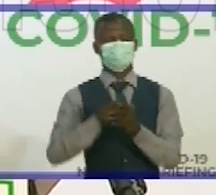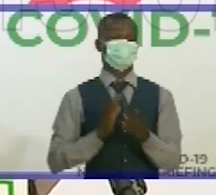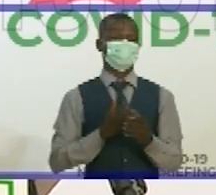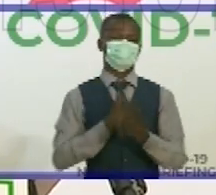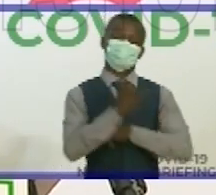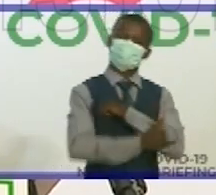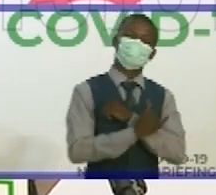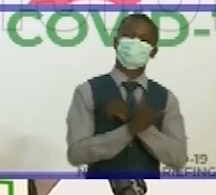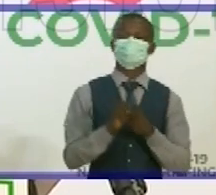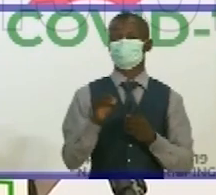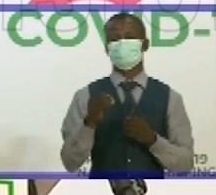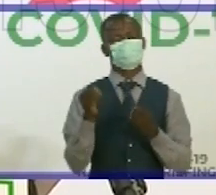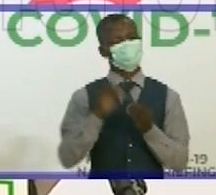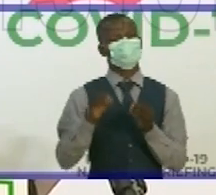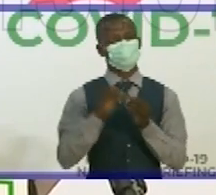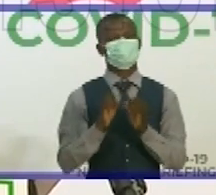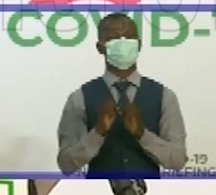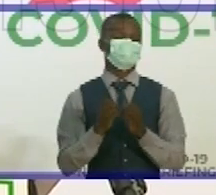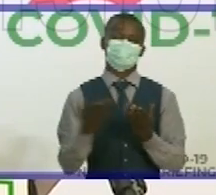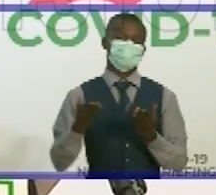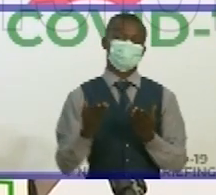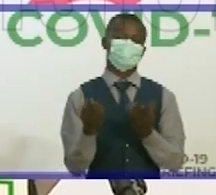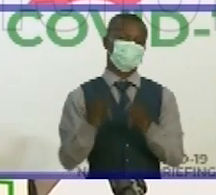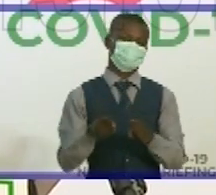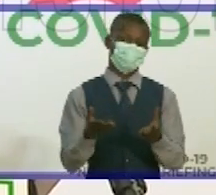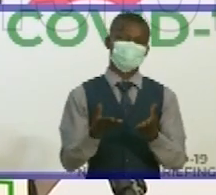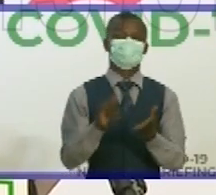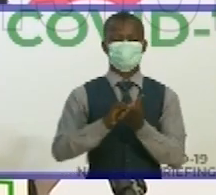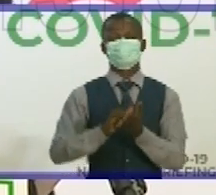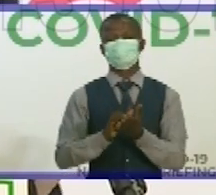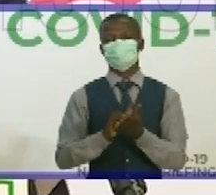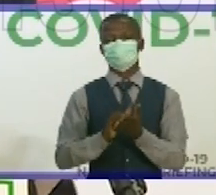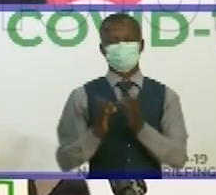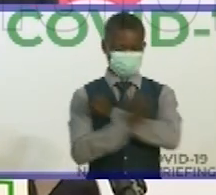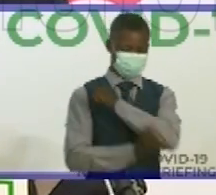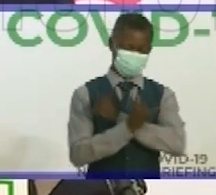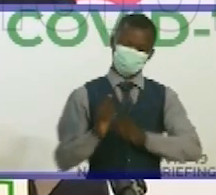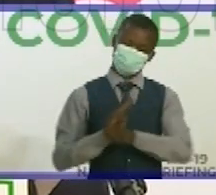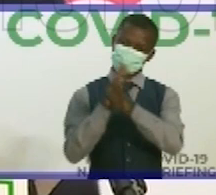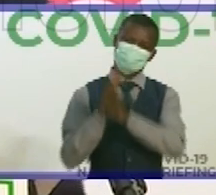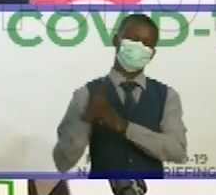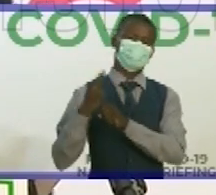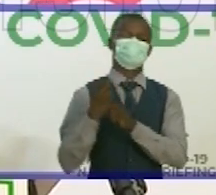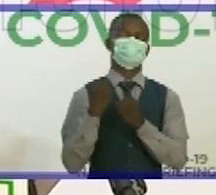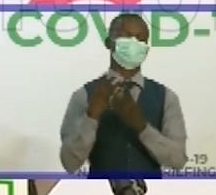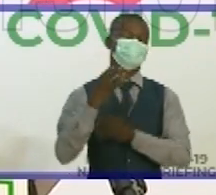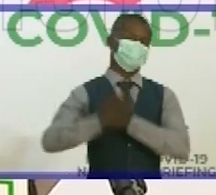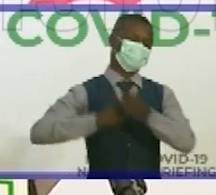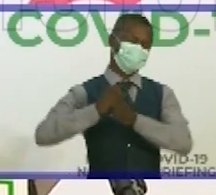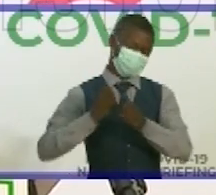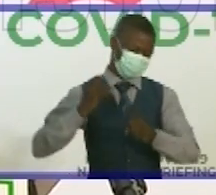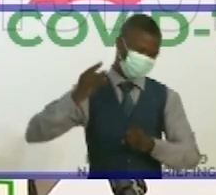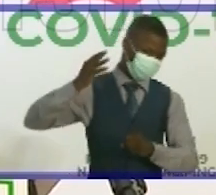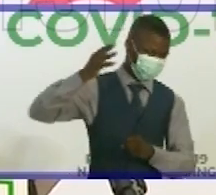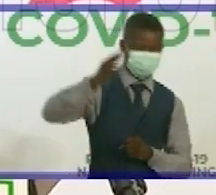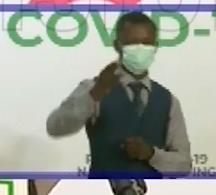a lot of the innovation happening right now will serve the country for many years to come, many years into the future. So